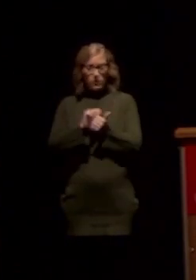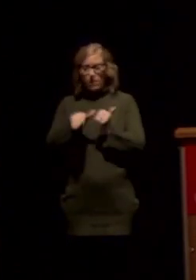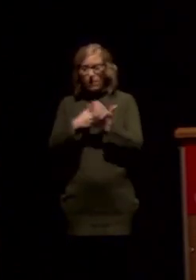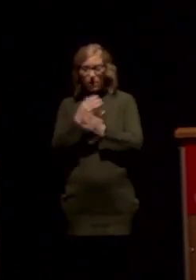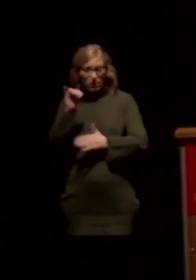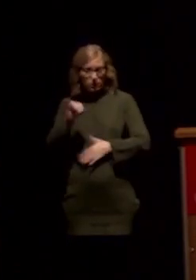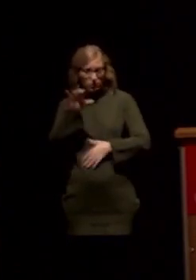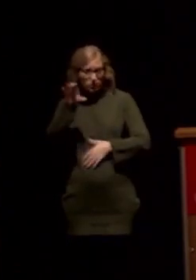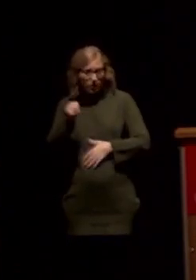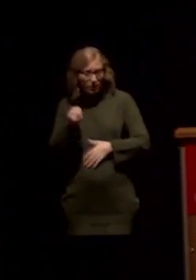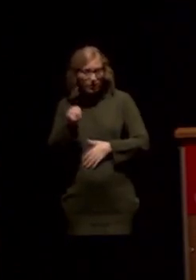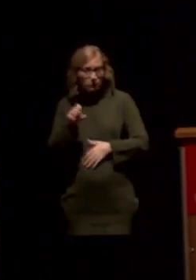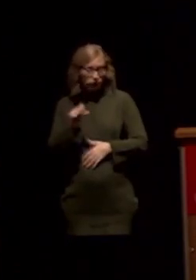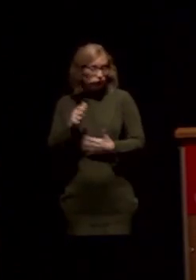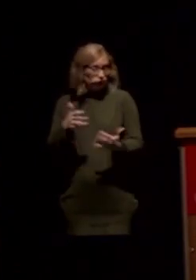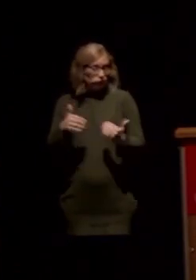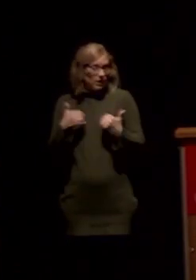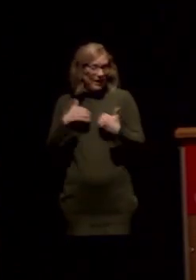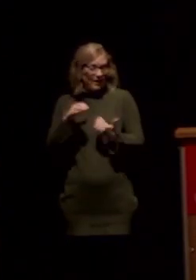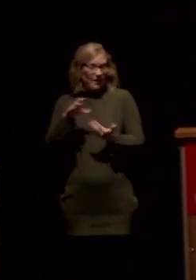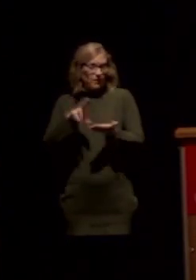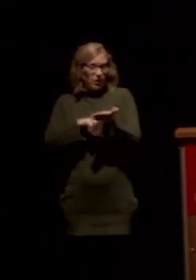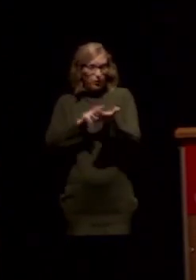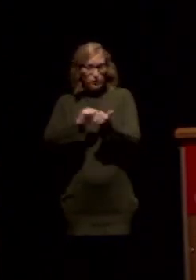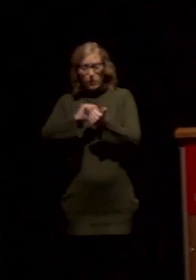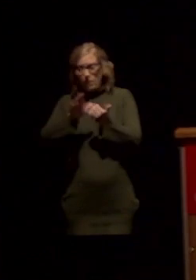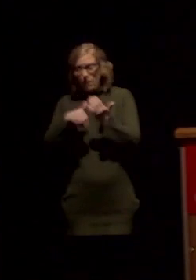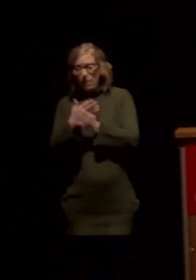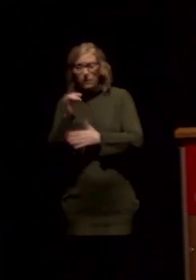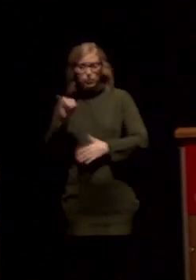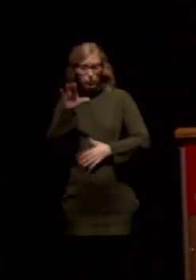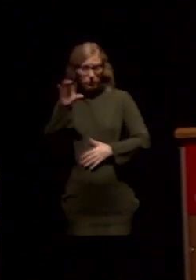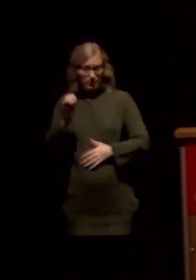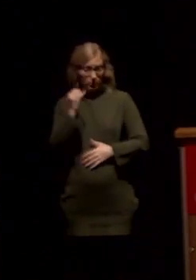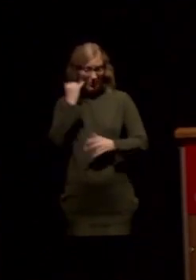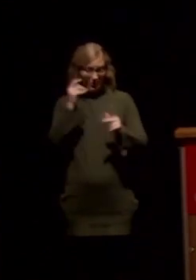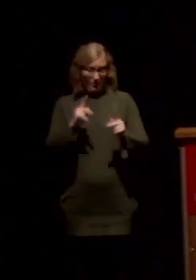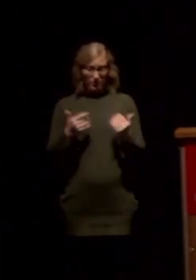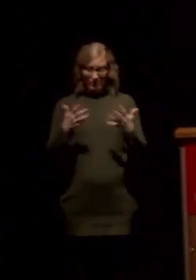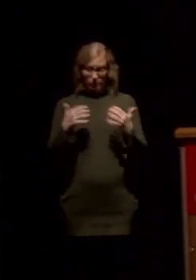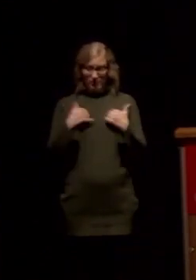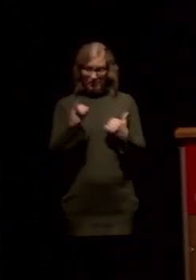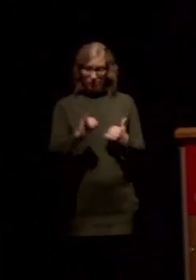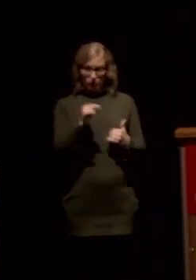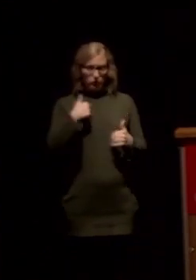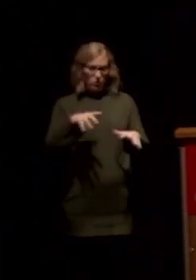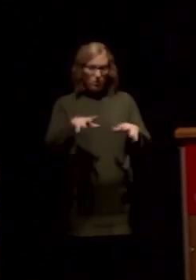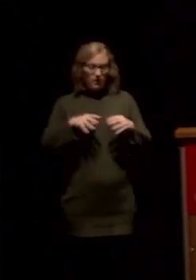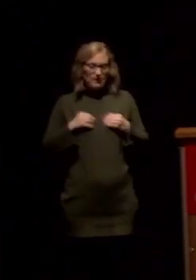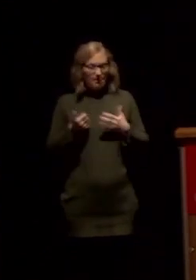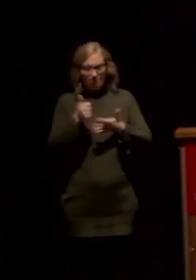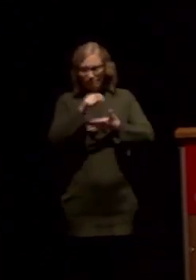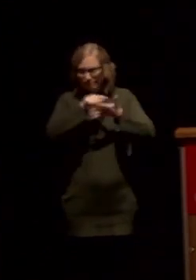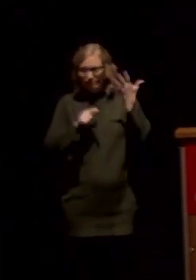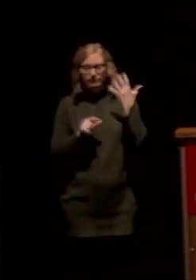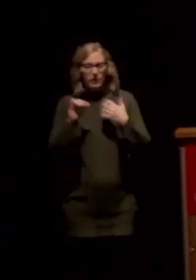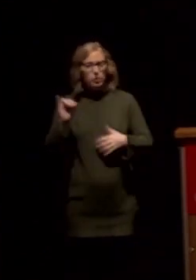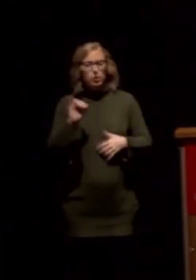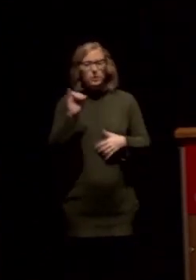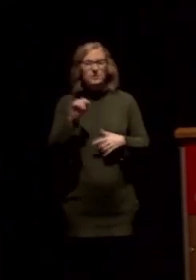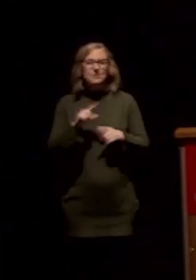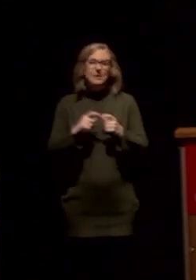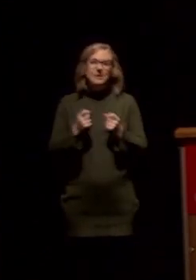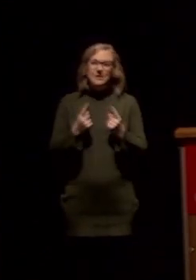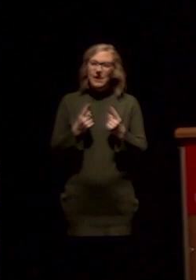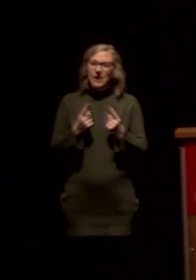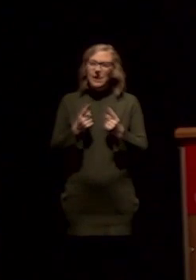have contracts with all insurance companies, so if someone has insurance, we can take that. But as I said, a significant part